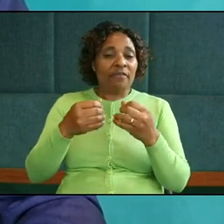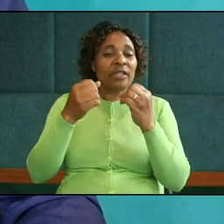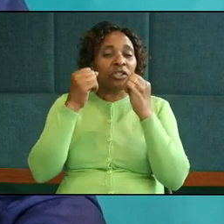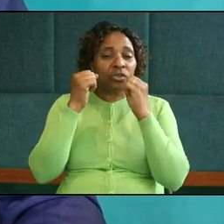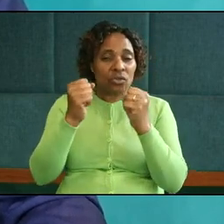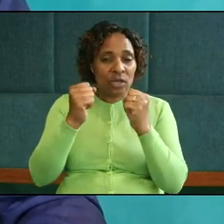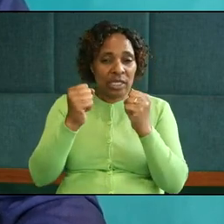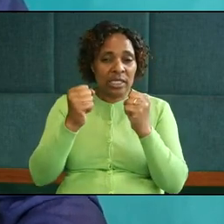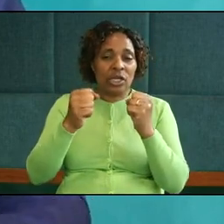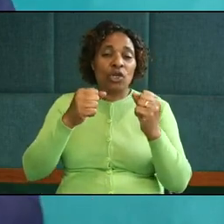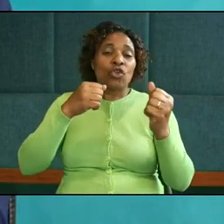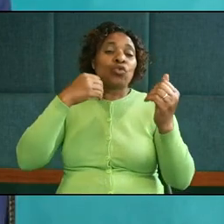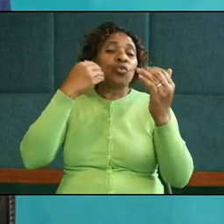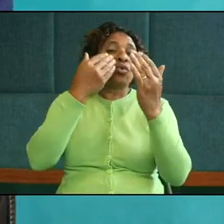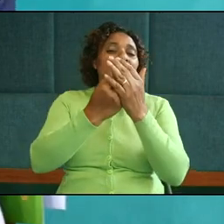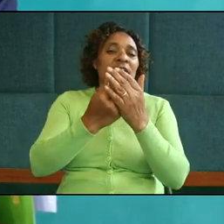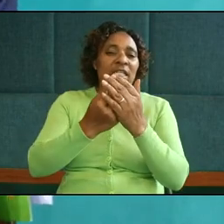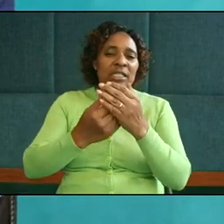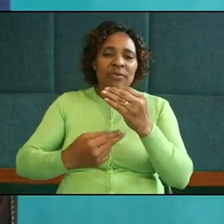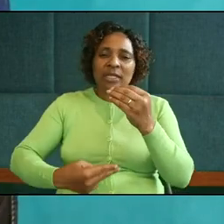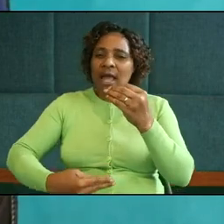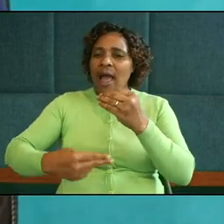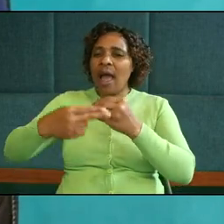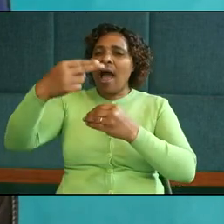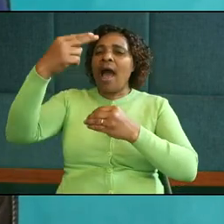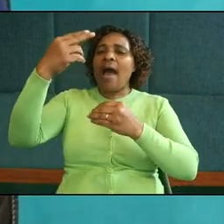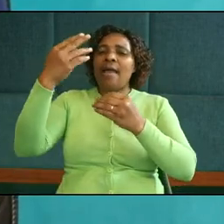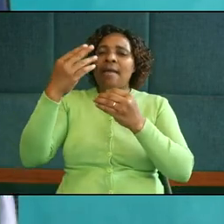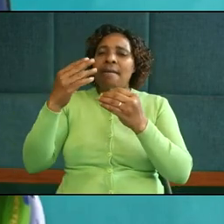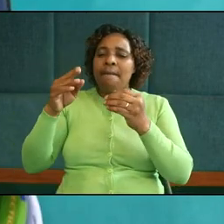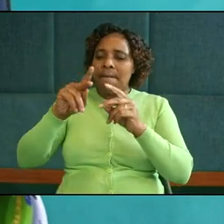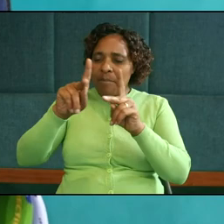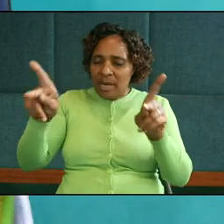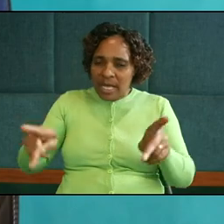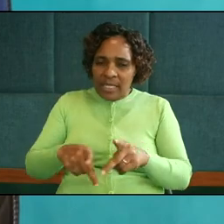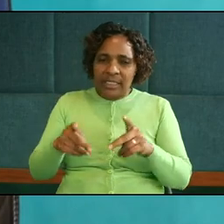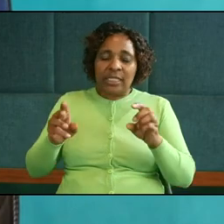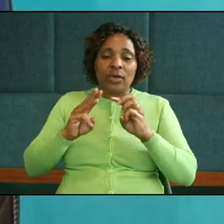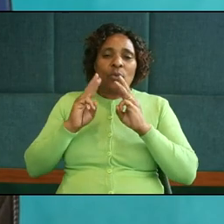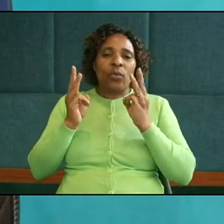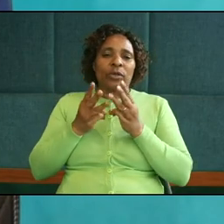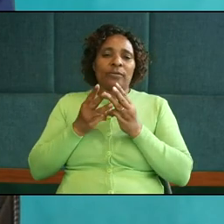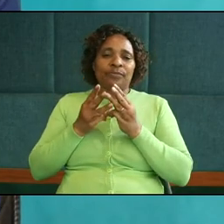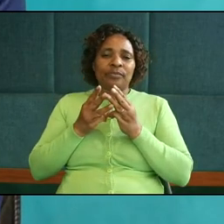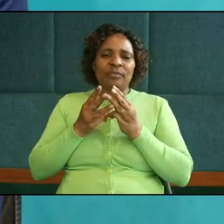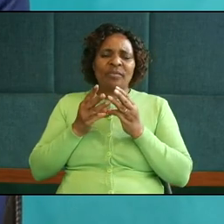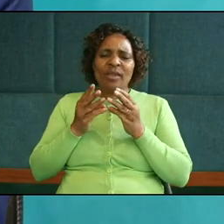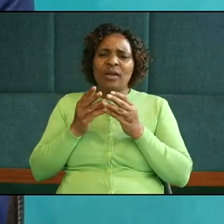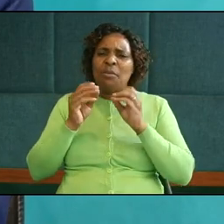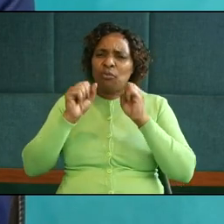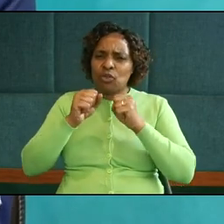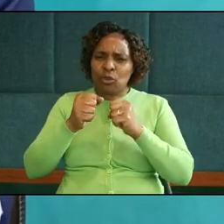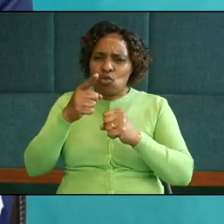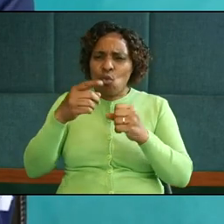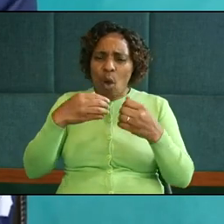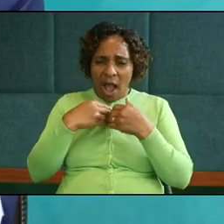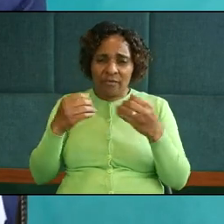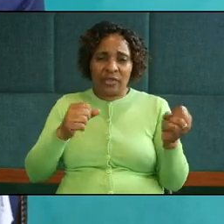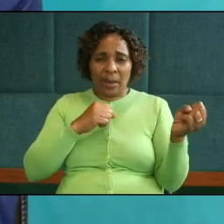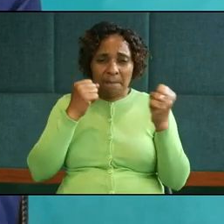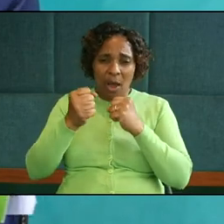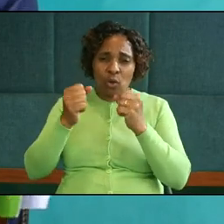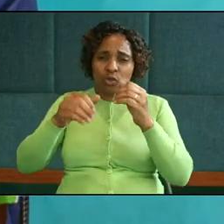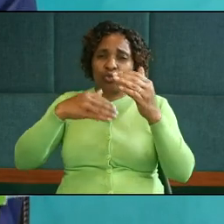reach the greatest CEO in the whole entire world. He runs the universe, the whole universe. And you have the power to reach